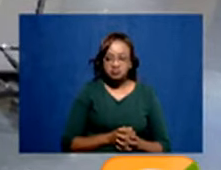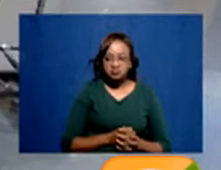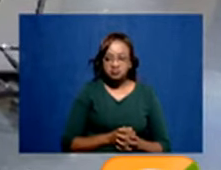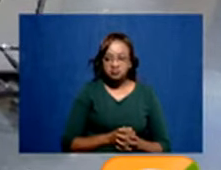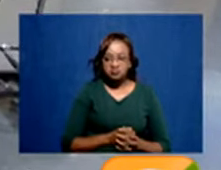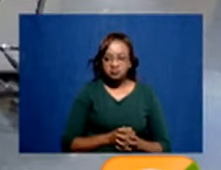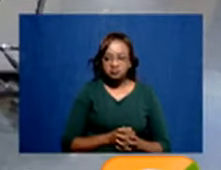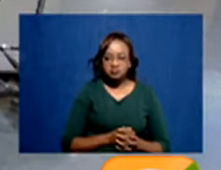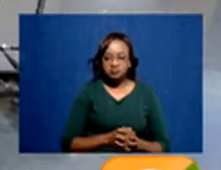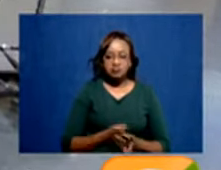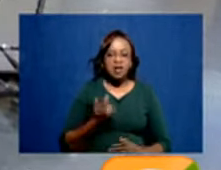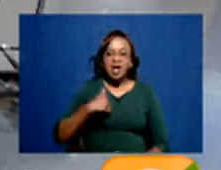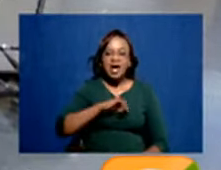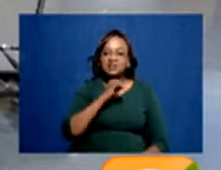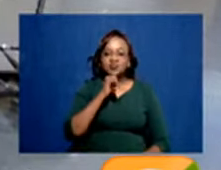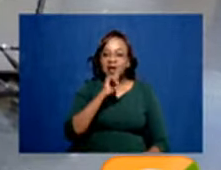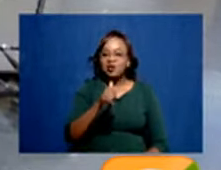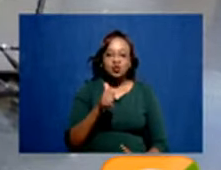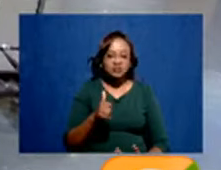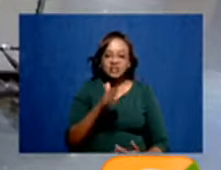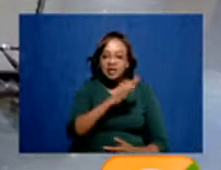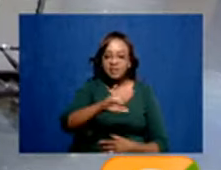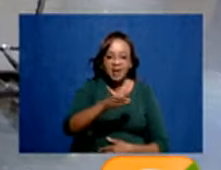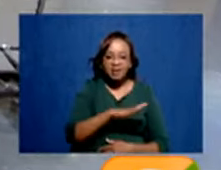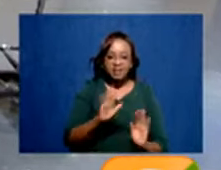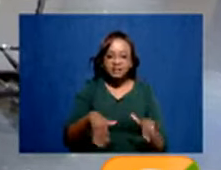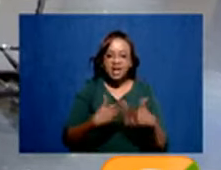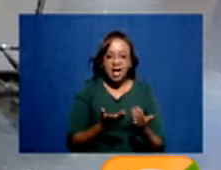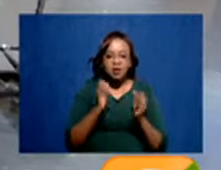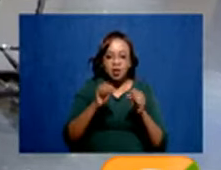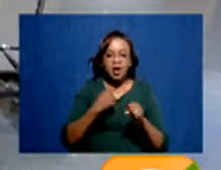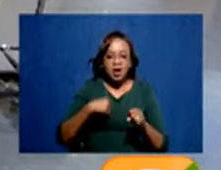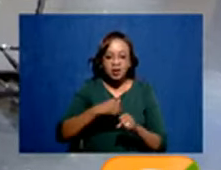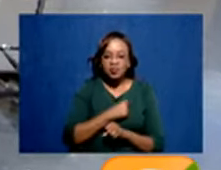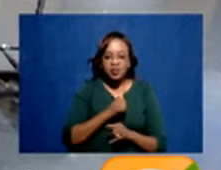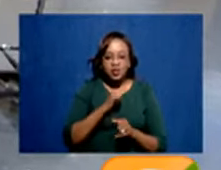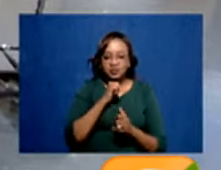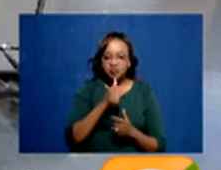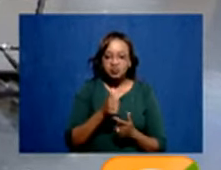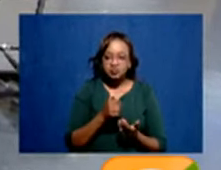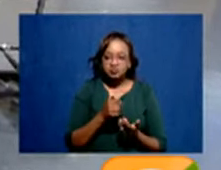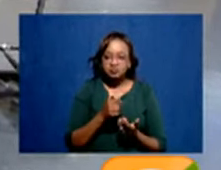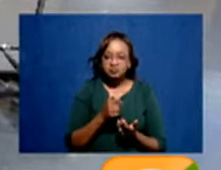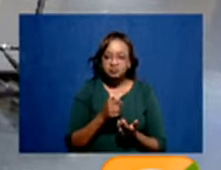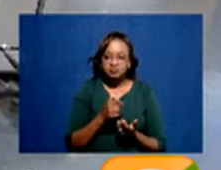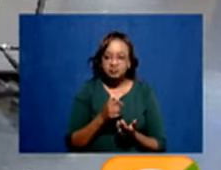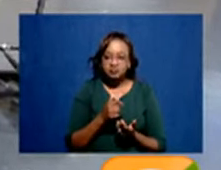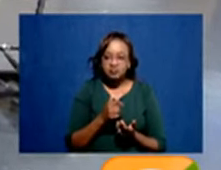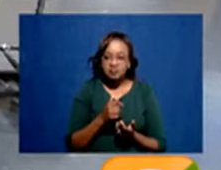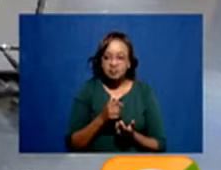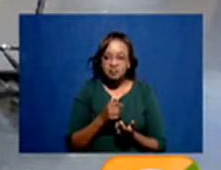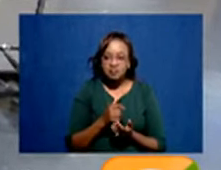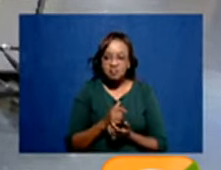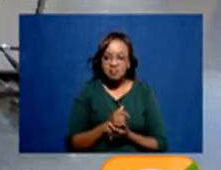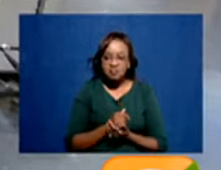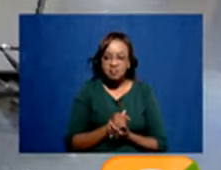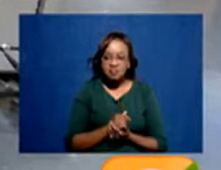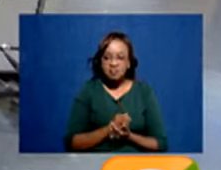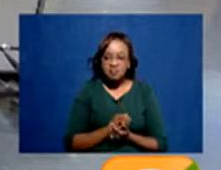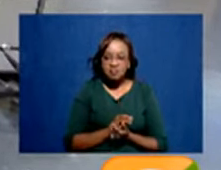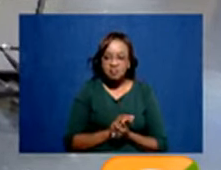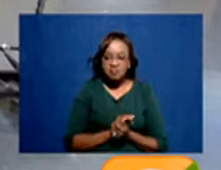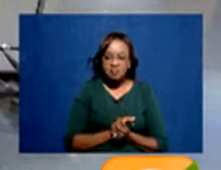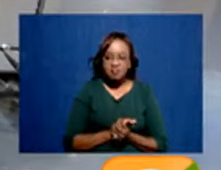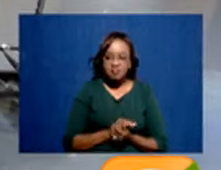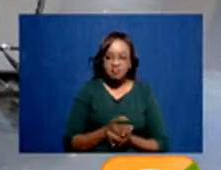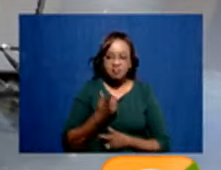Let me finish. We are not in parliament. How can we be parliamentary? We are on TV. We are not in parliament. King is not here to protect you. We have